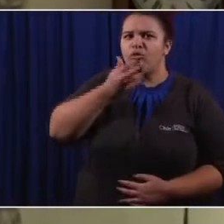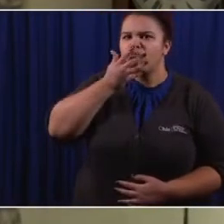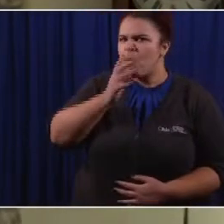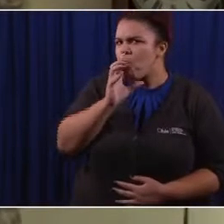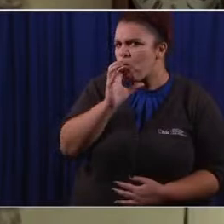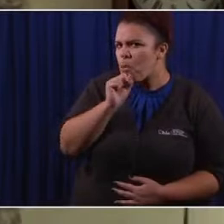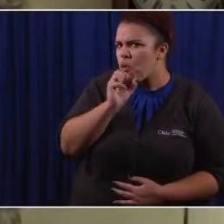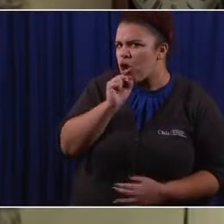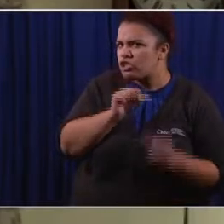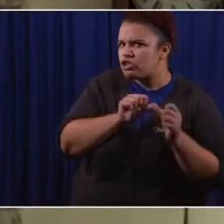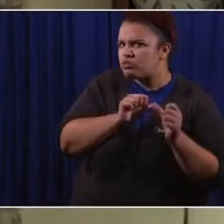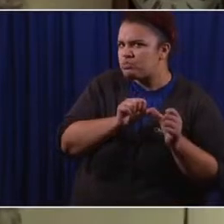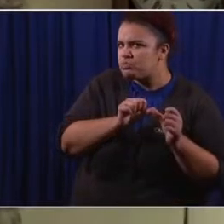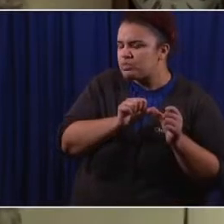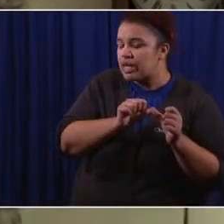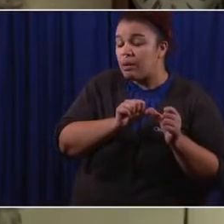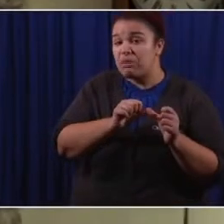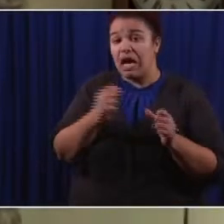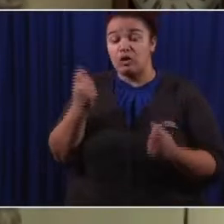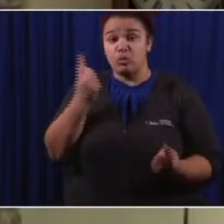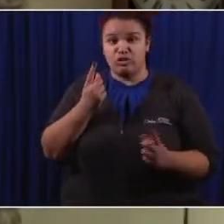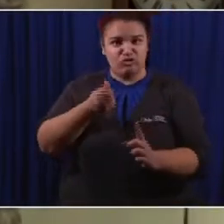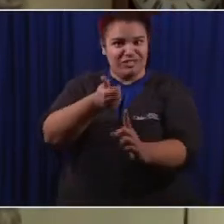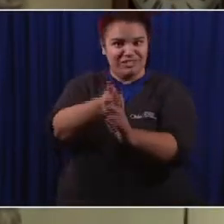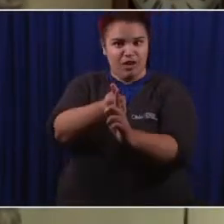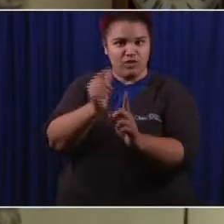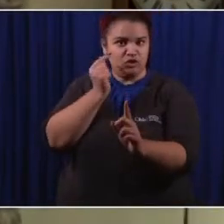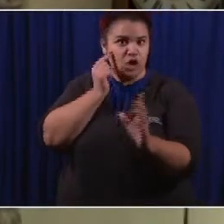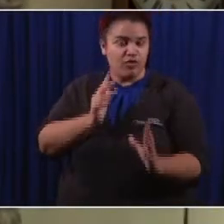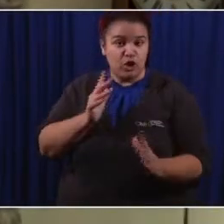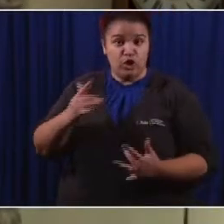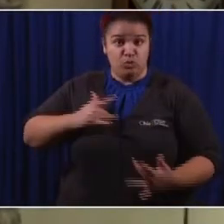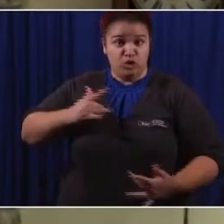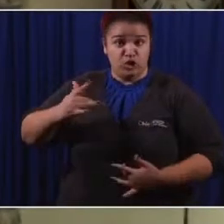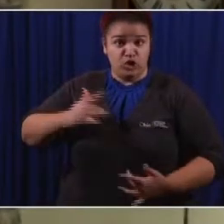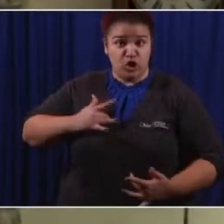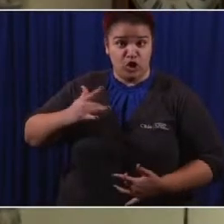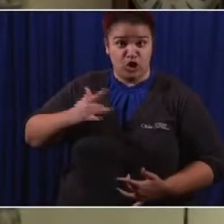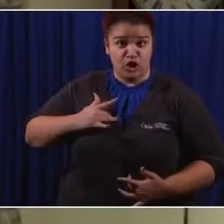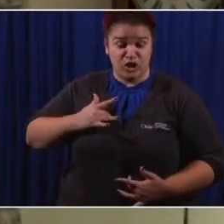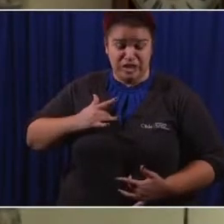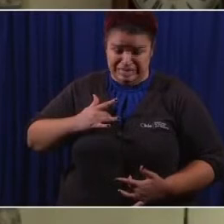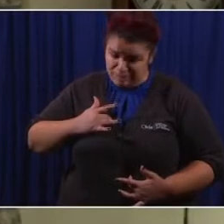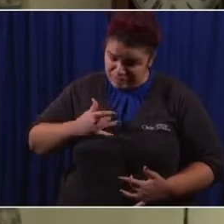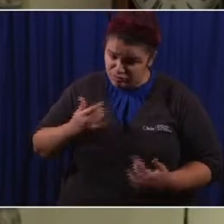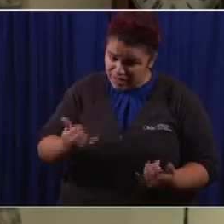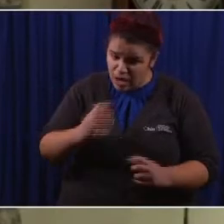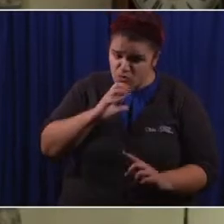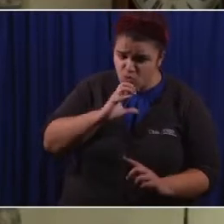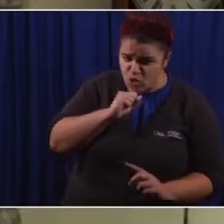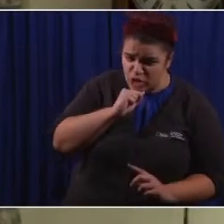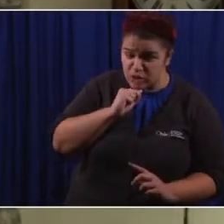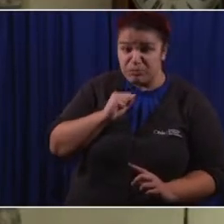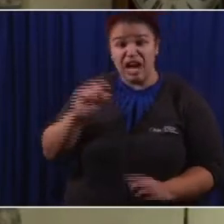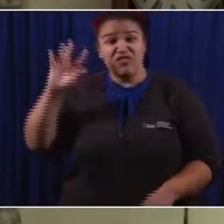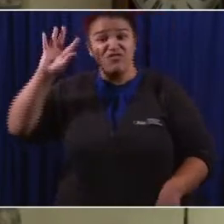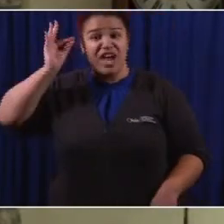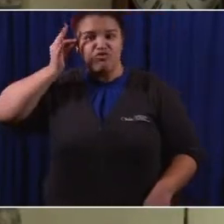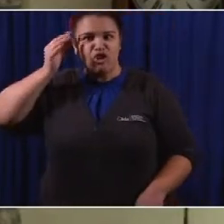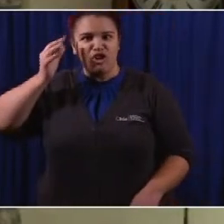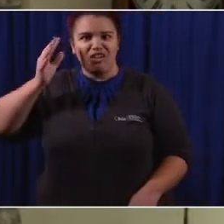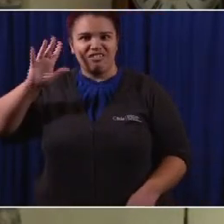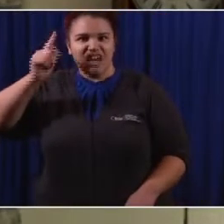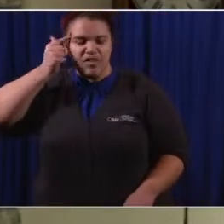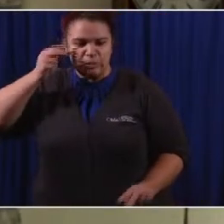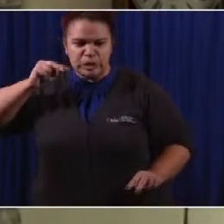still have great concern for Franklin County as it leads the state, or if that orange level is in any way, if you